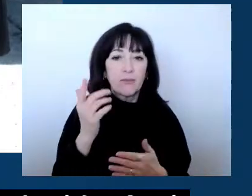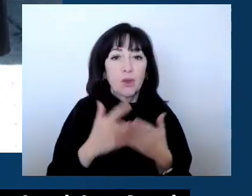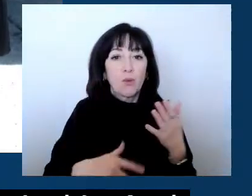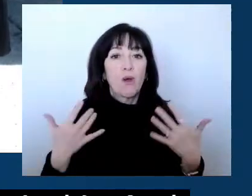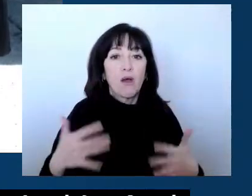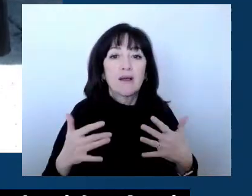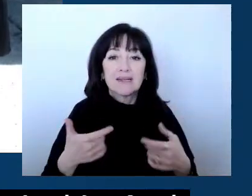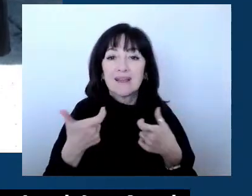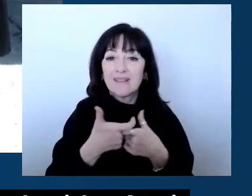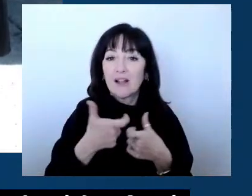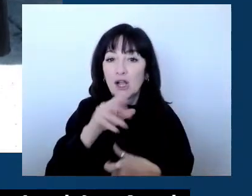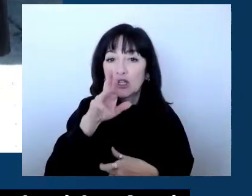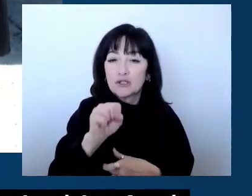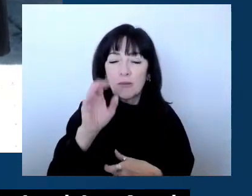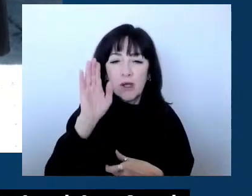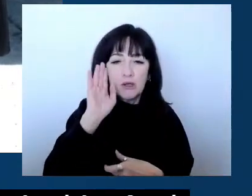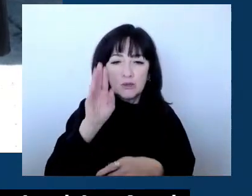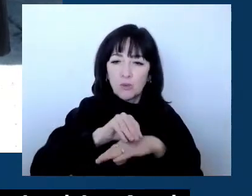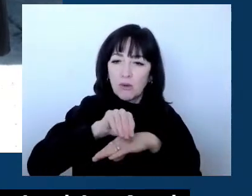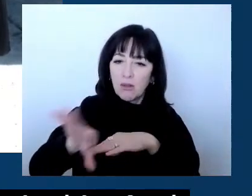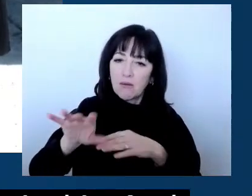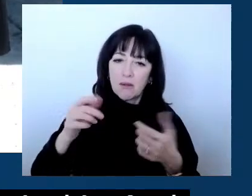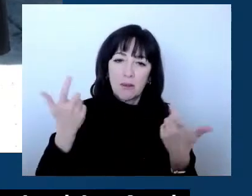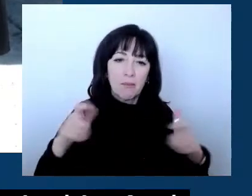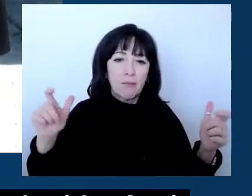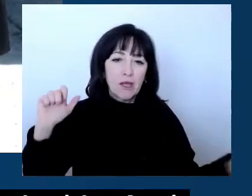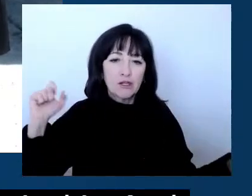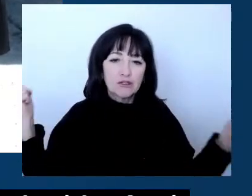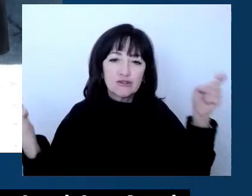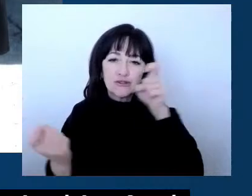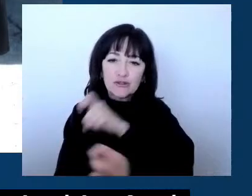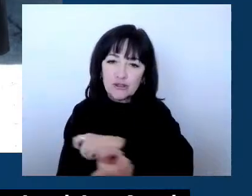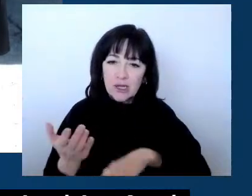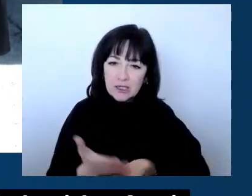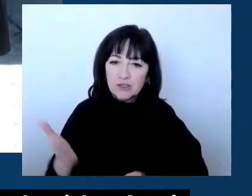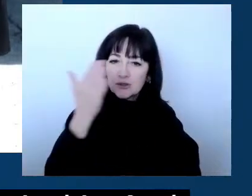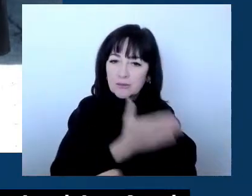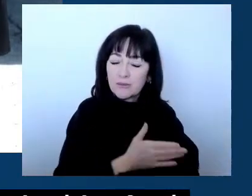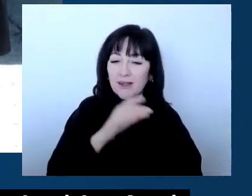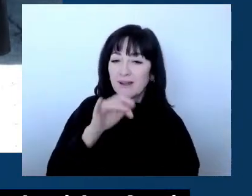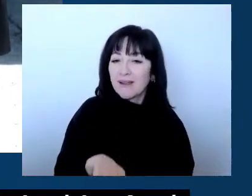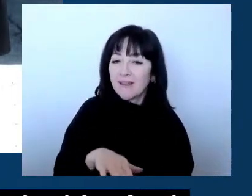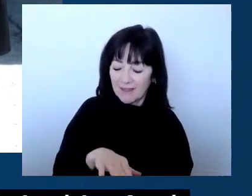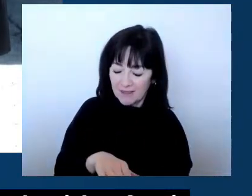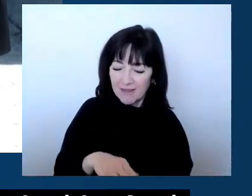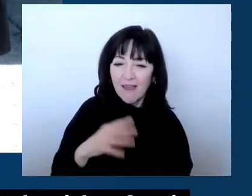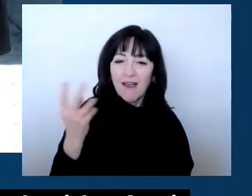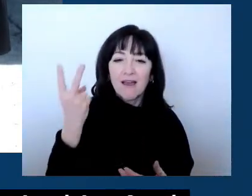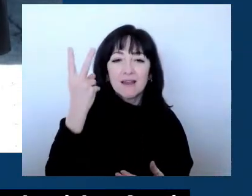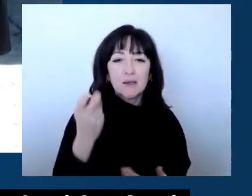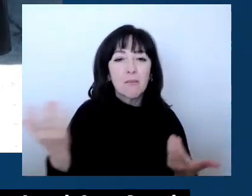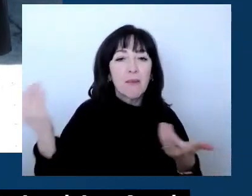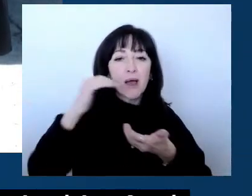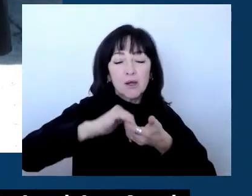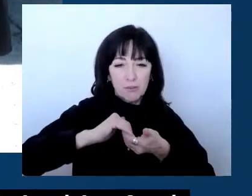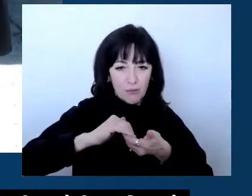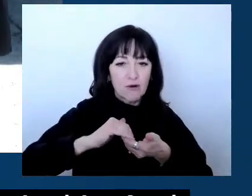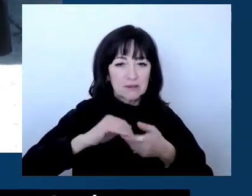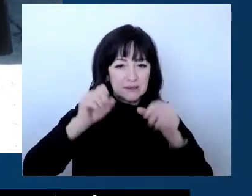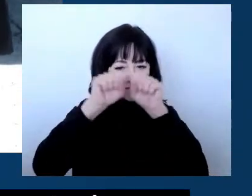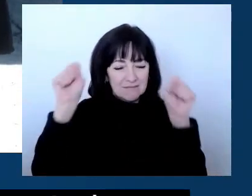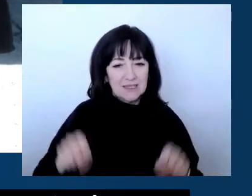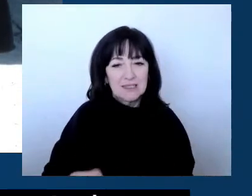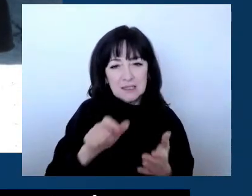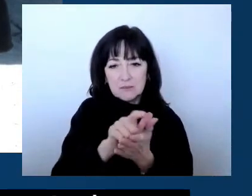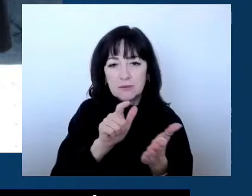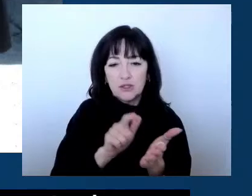buses are going to make possible across this nation. The bipartisan infrastructure law has brought us so much opportunity, and